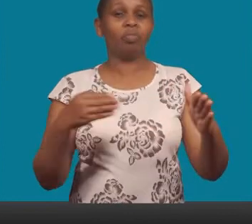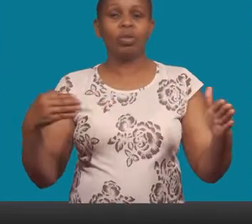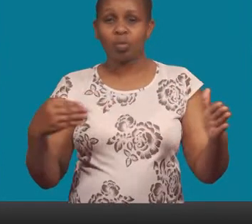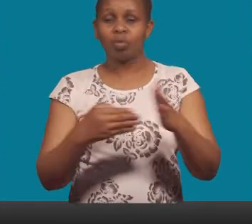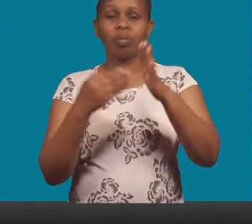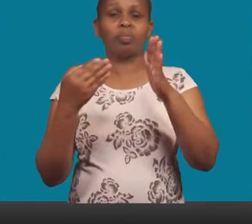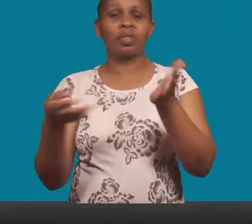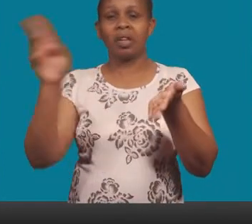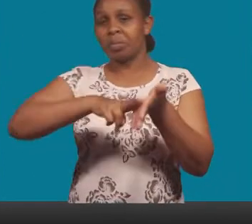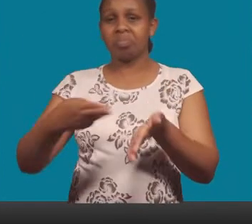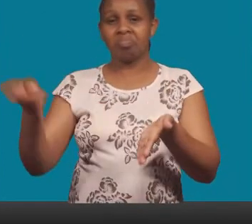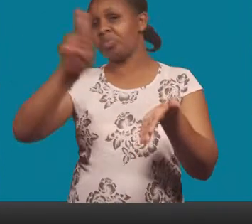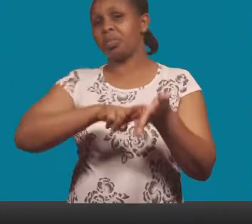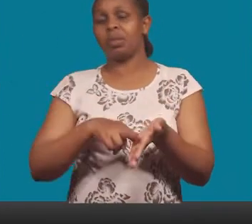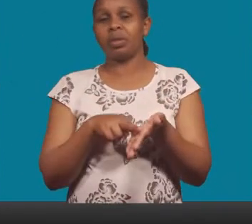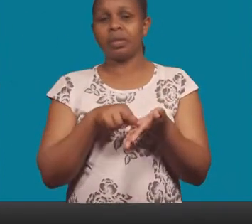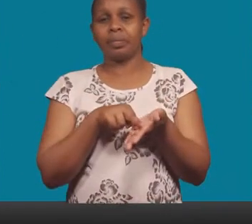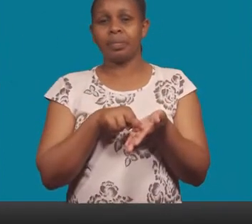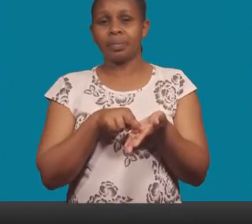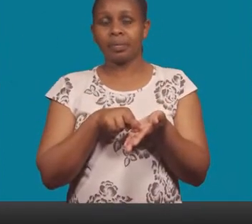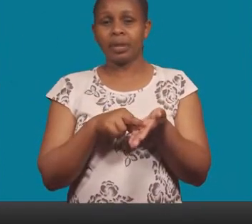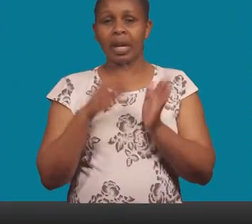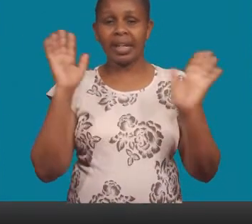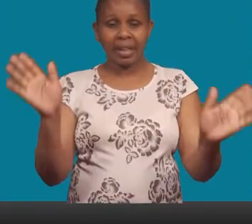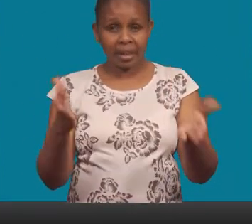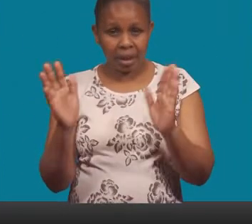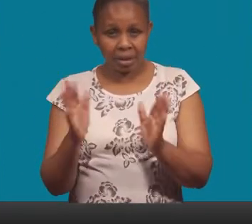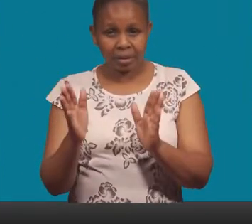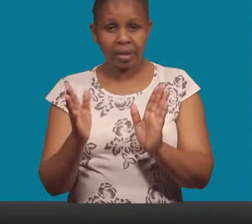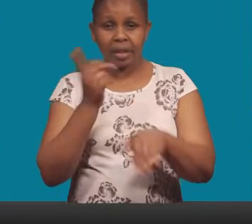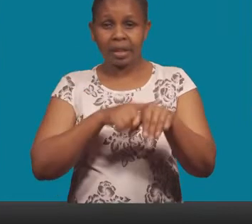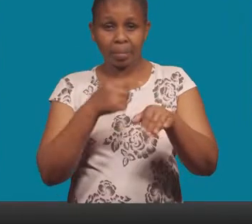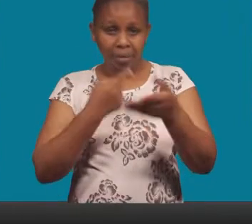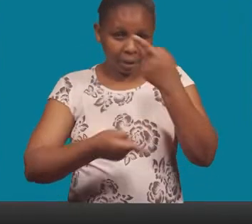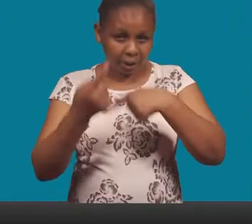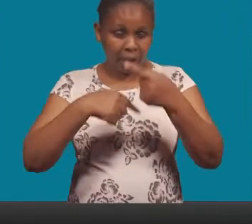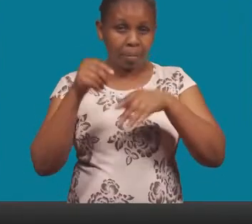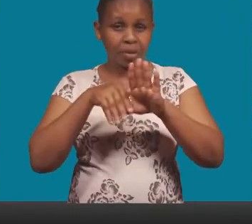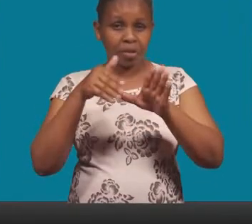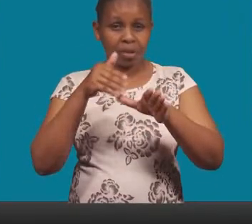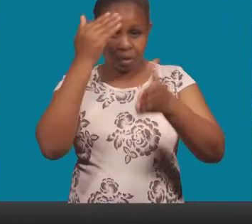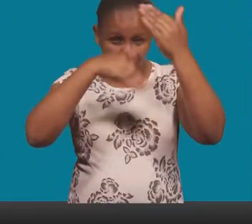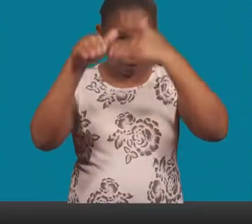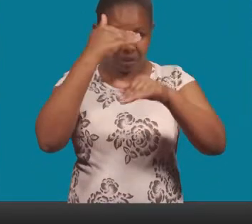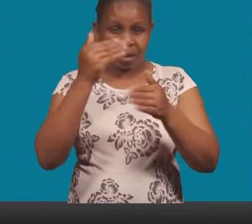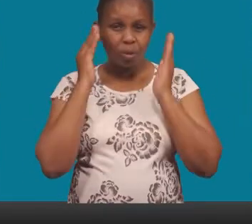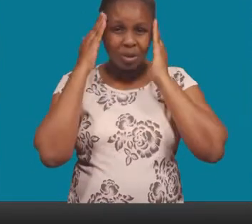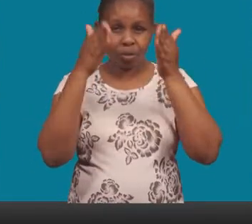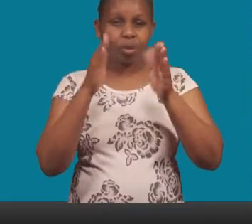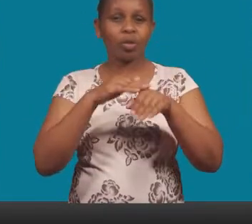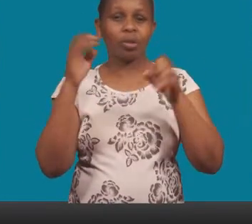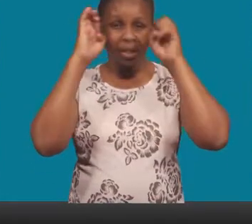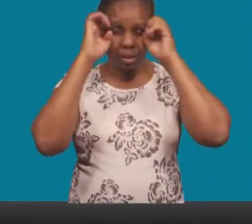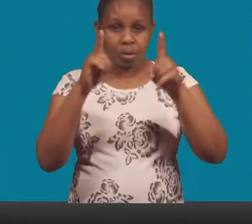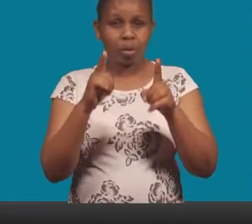deferring. They keep on... So I want to encourage them. When they come to the university, let them concentrate on education.